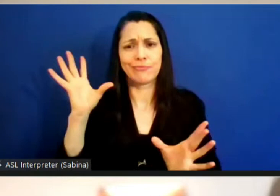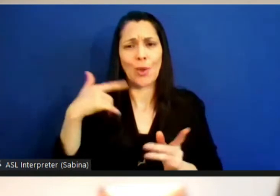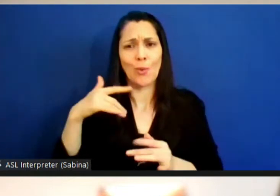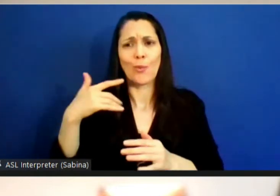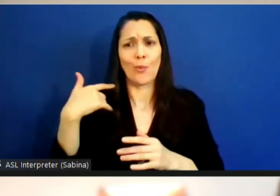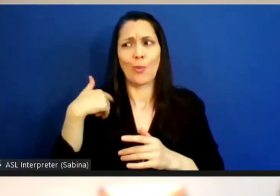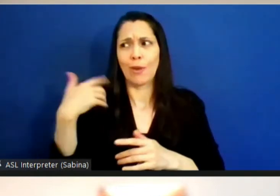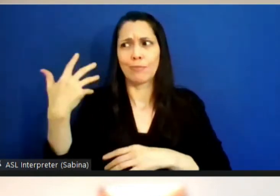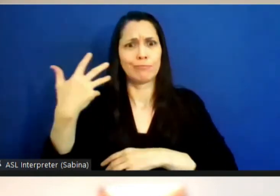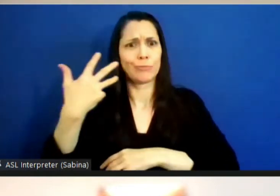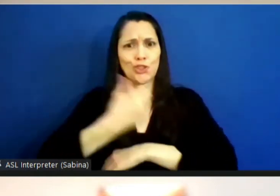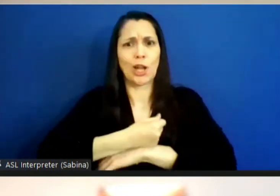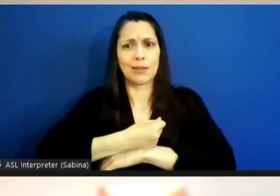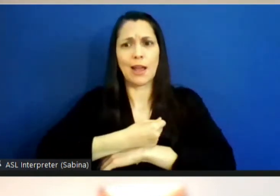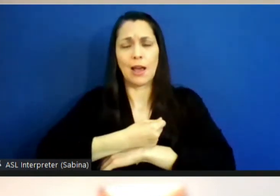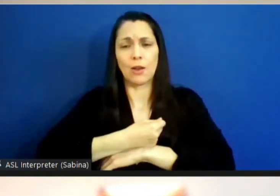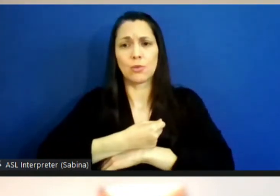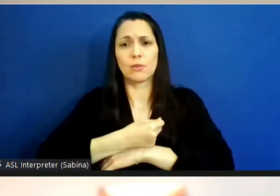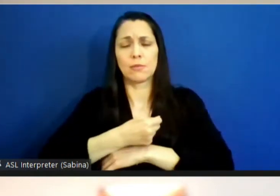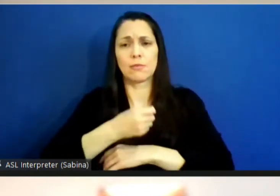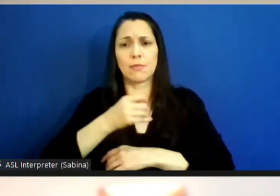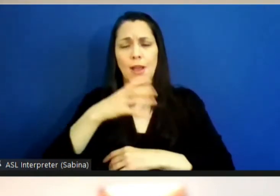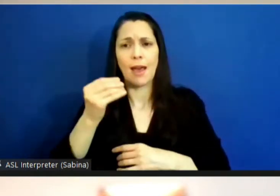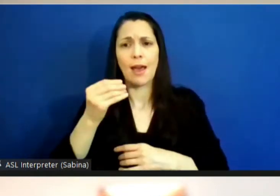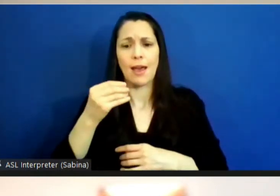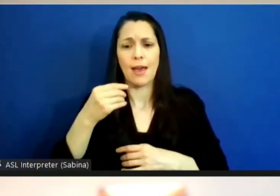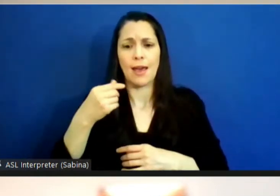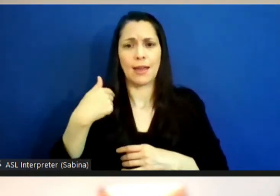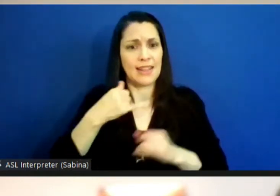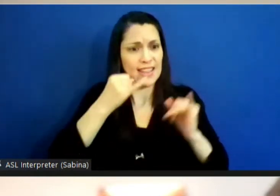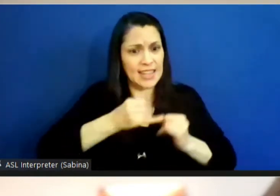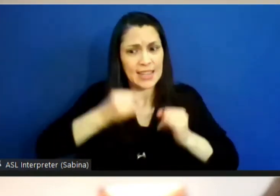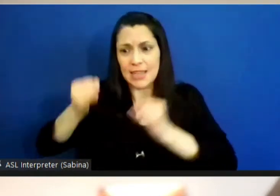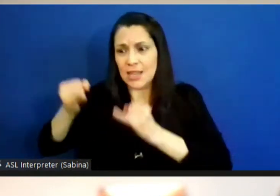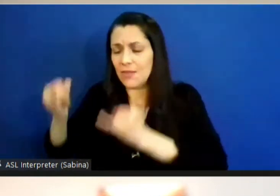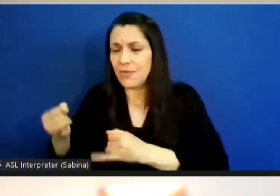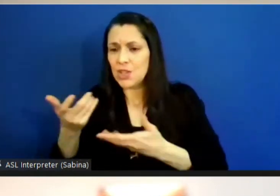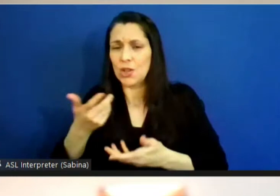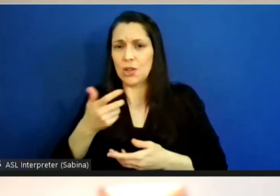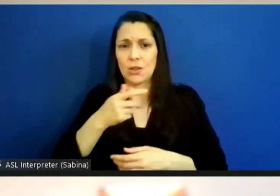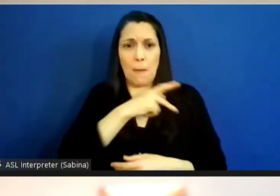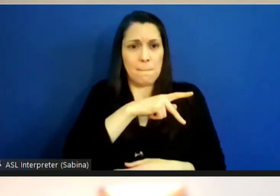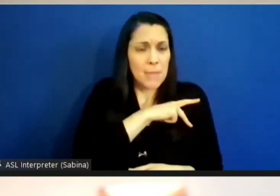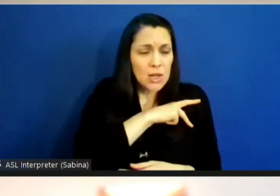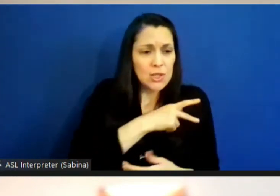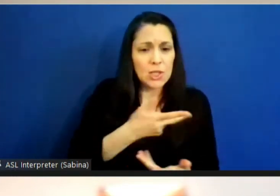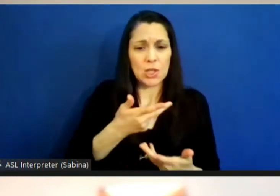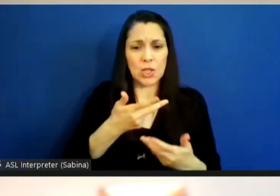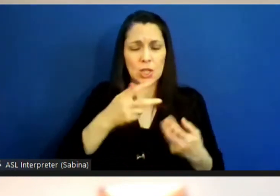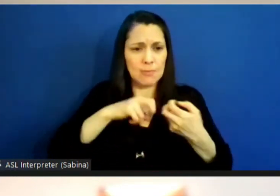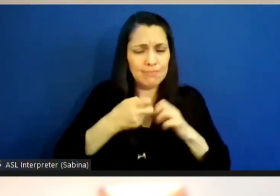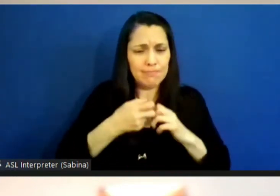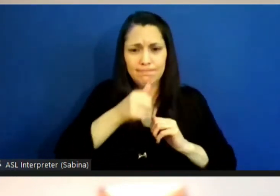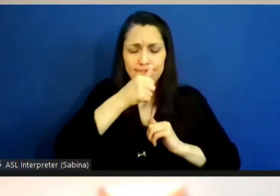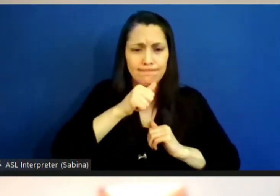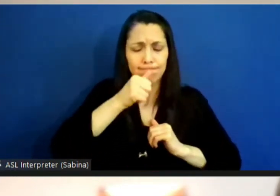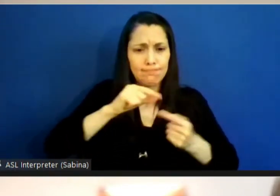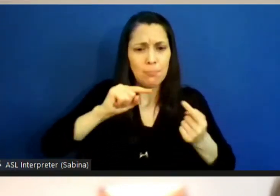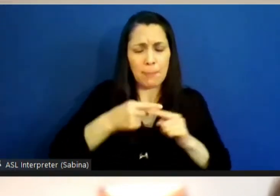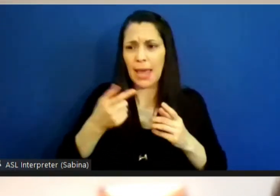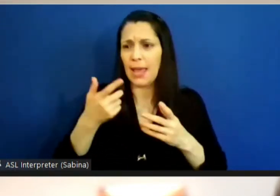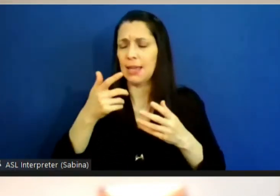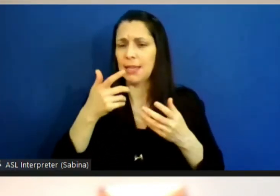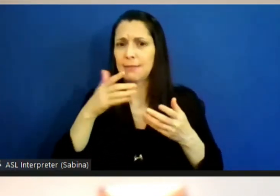and going through our own personal pain, some people more than others, some people losing loved ones. It's a very severe epidemic, and